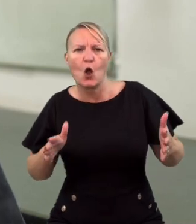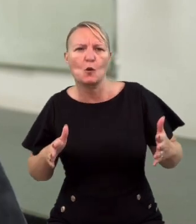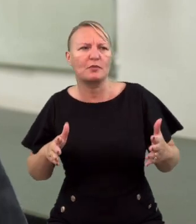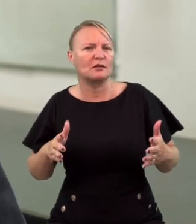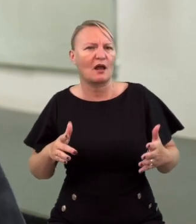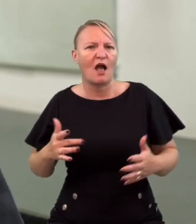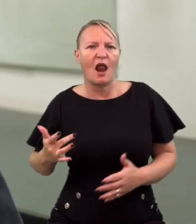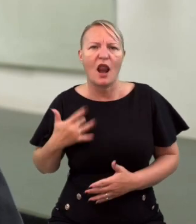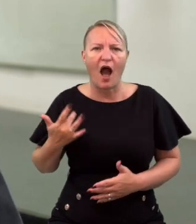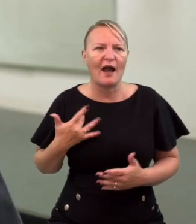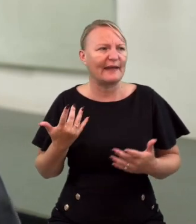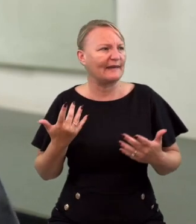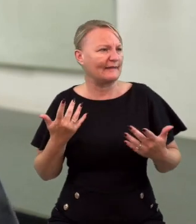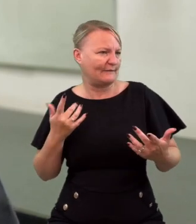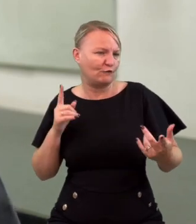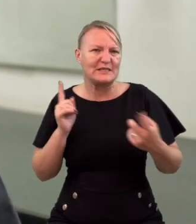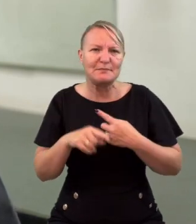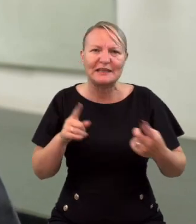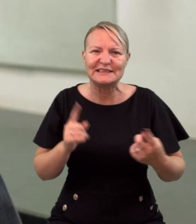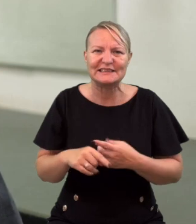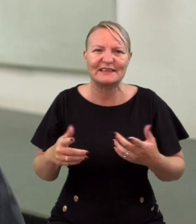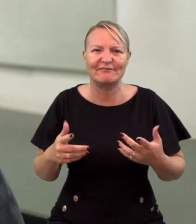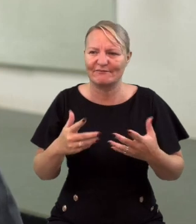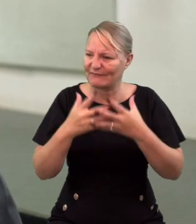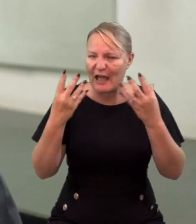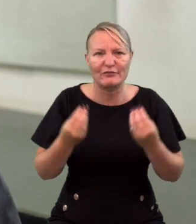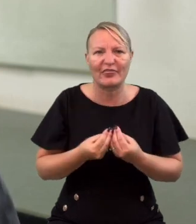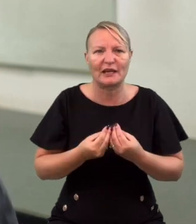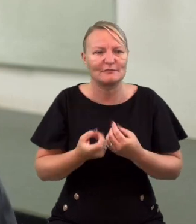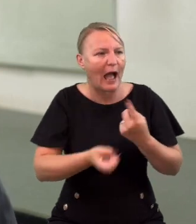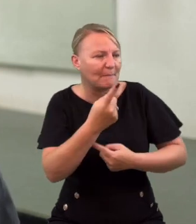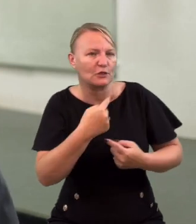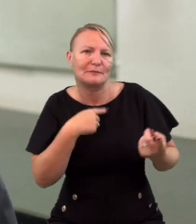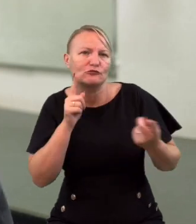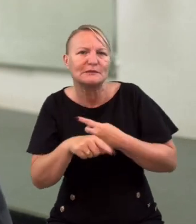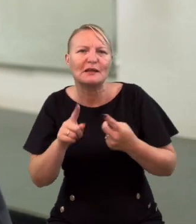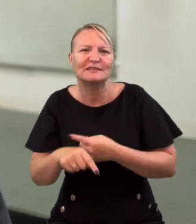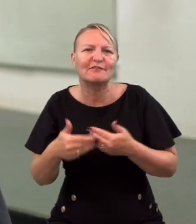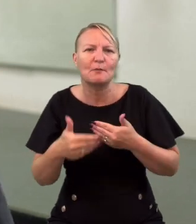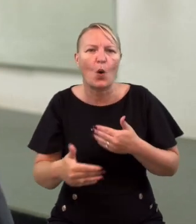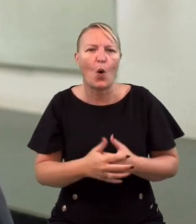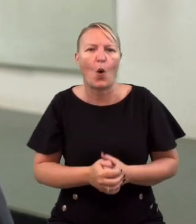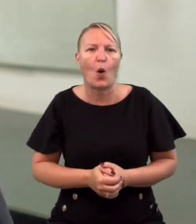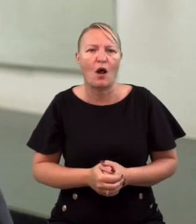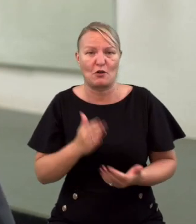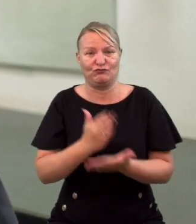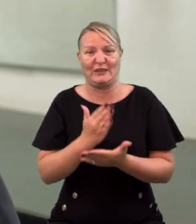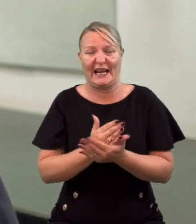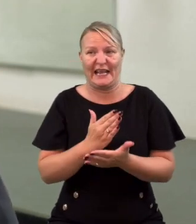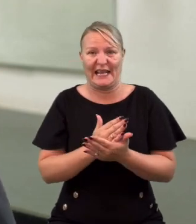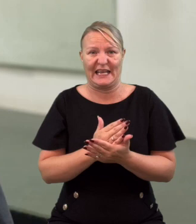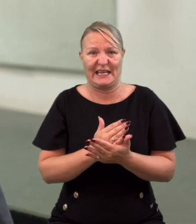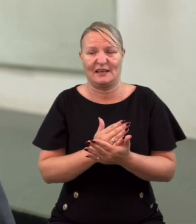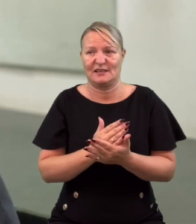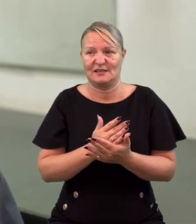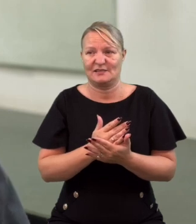very live and in the moment and responsive and reacting to everything that happens. I think